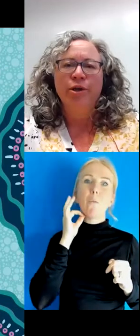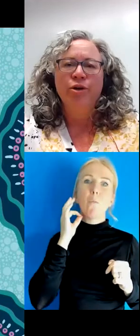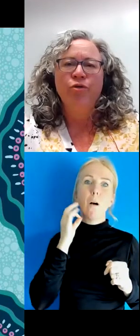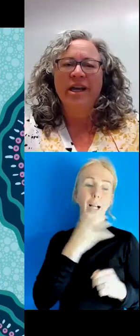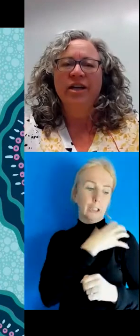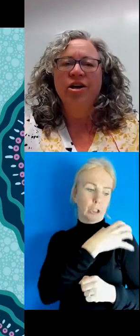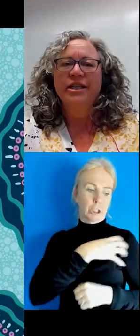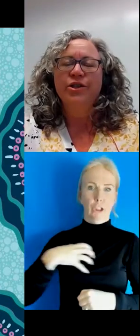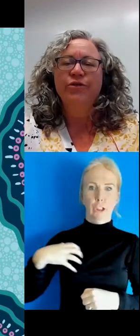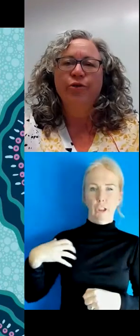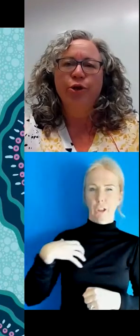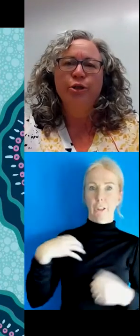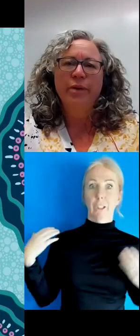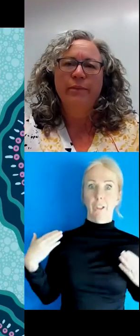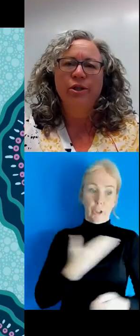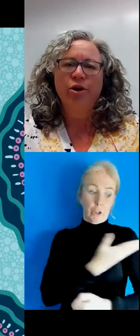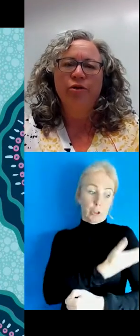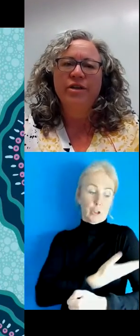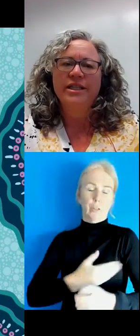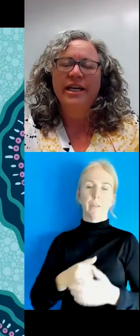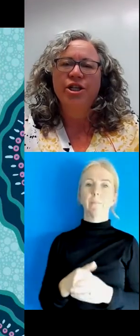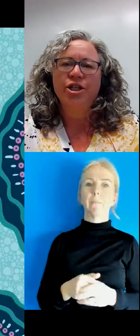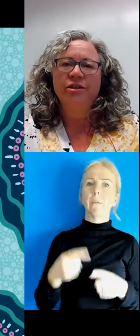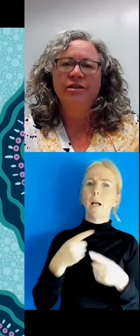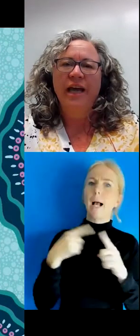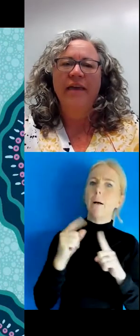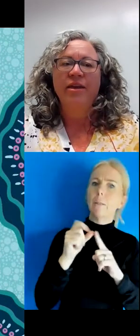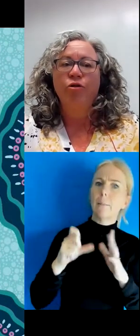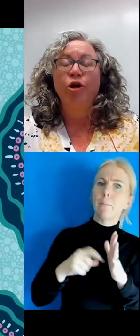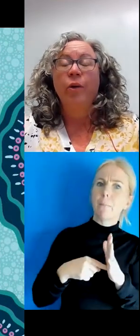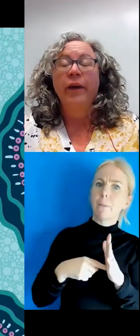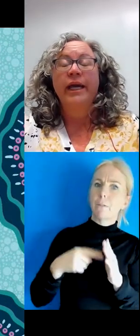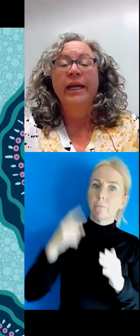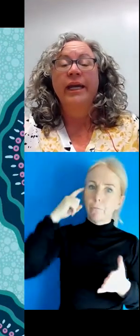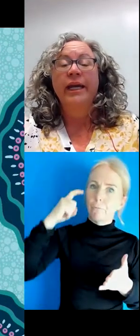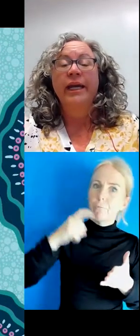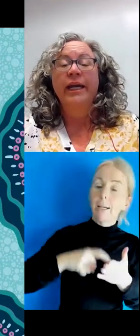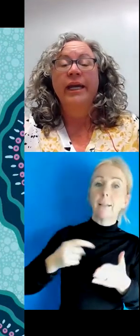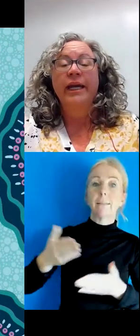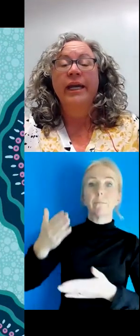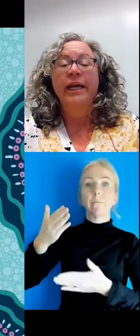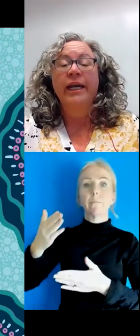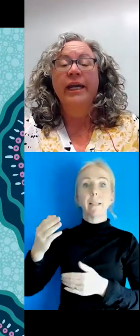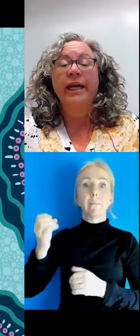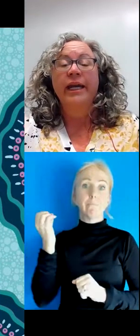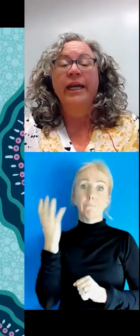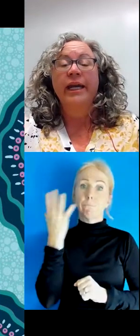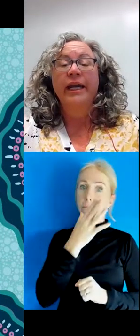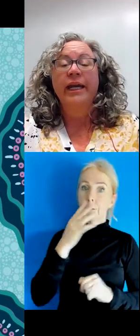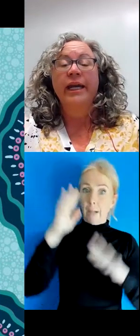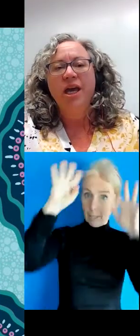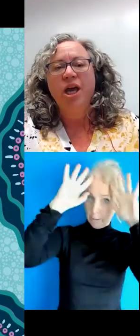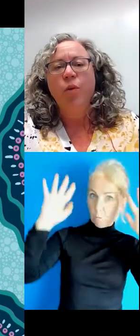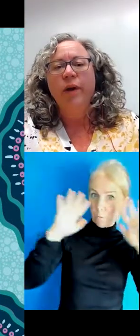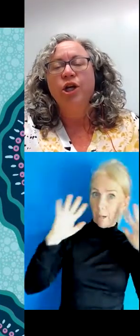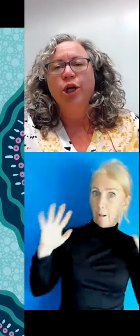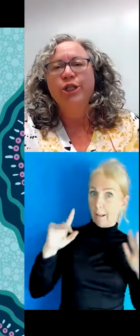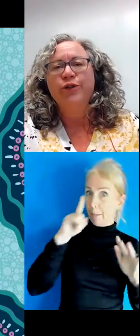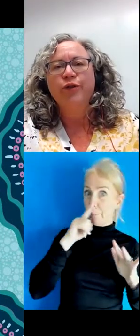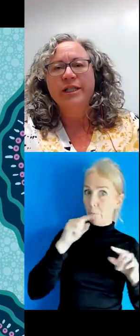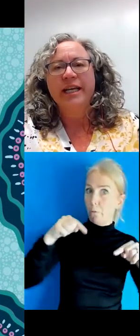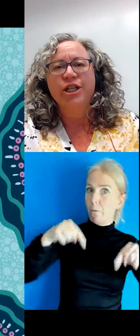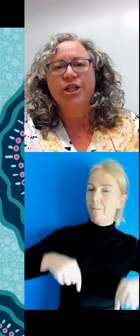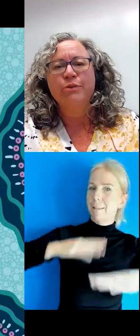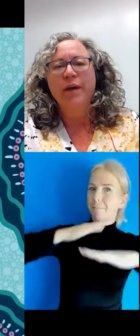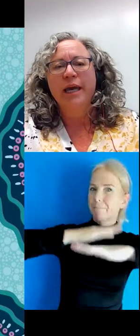Our department recognises the First Peoples of this nation and their ongoing connection to culture and country. We